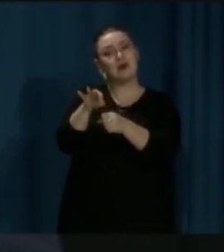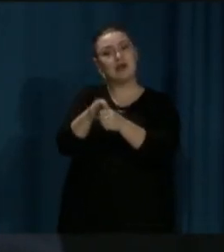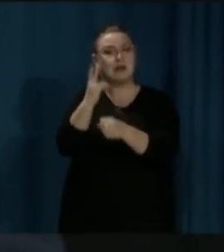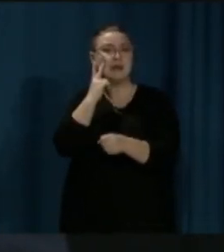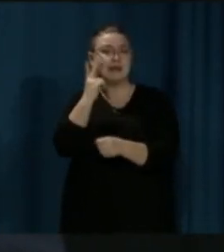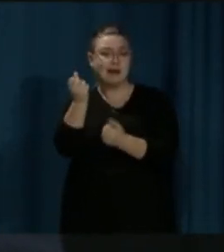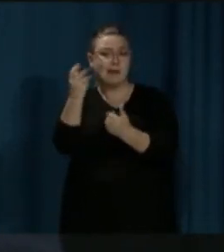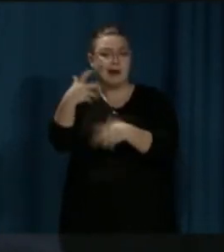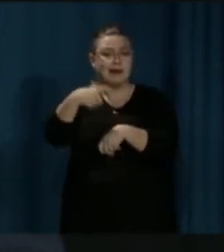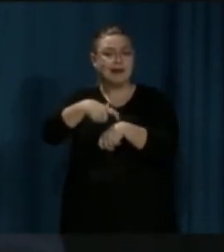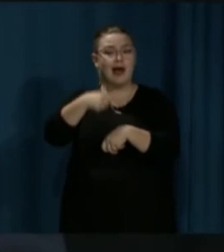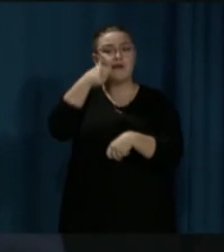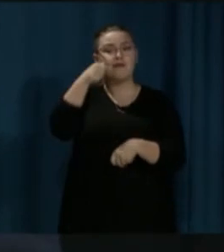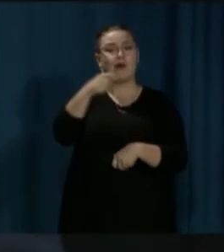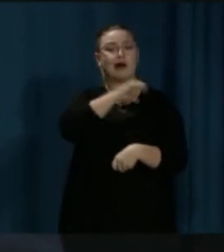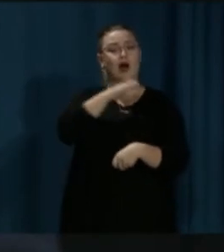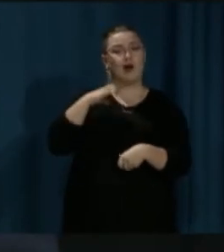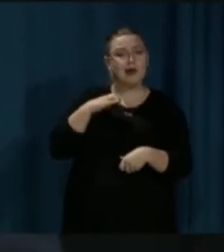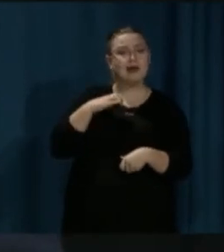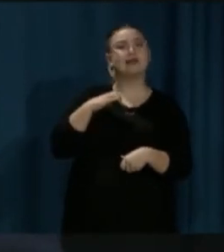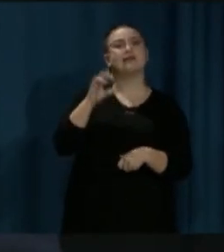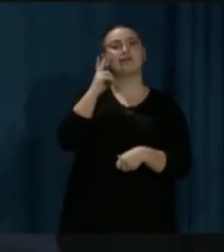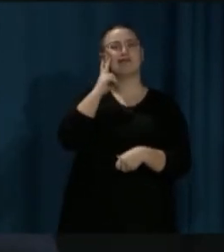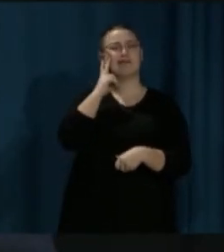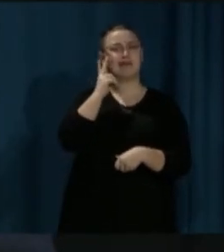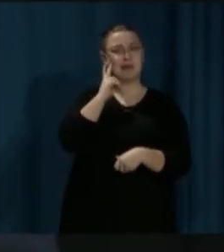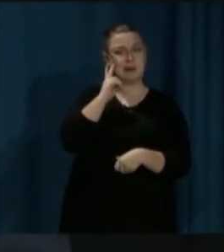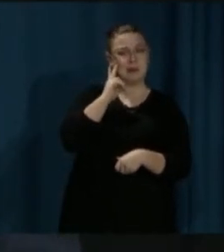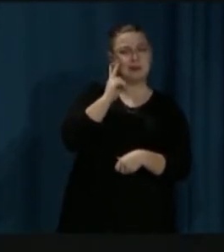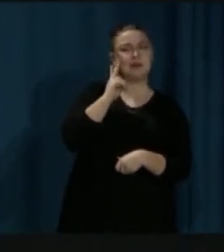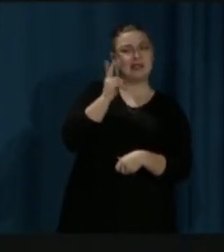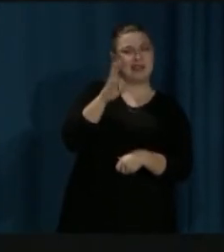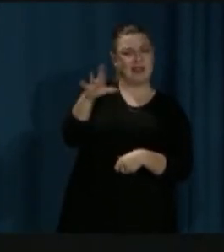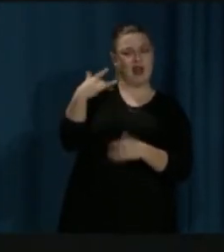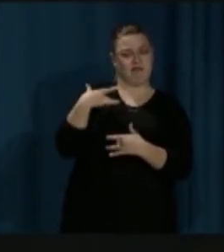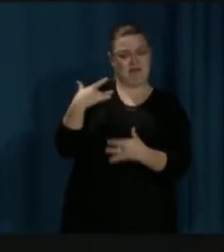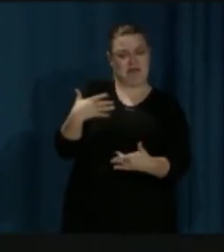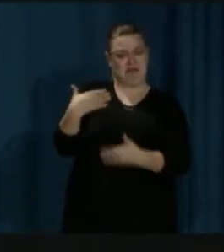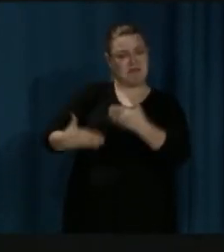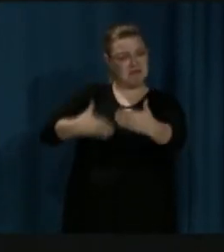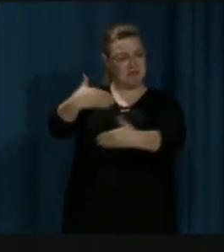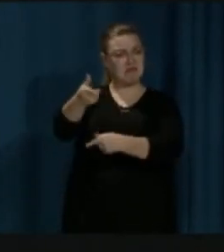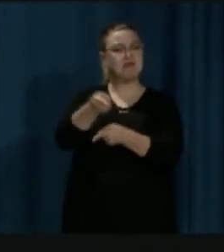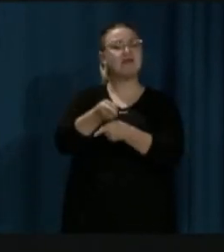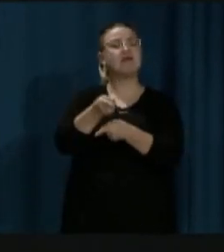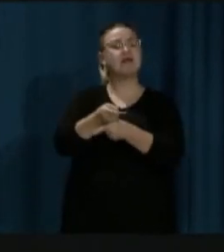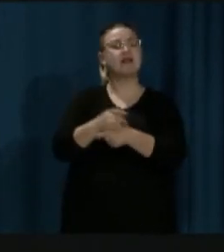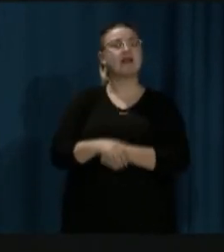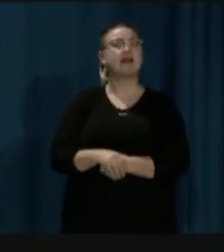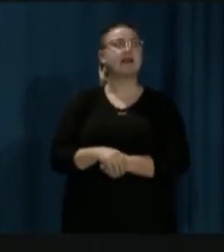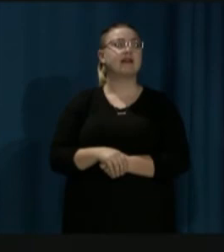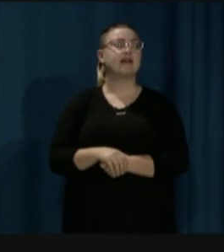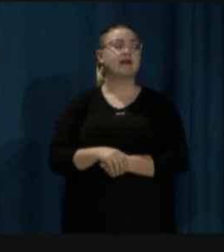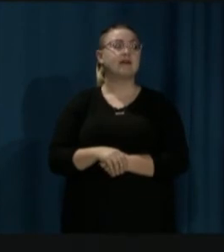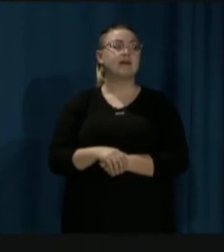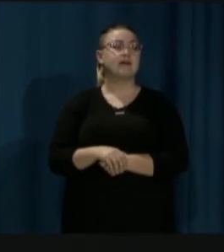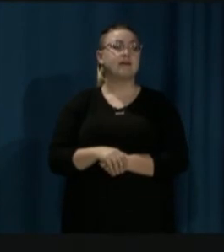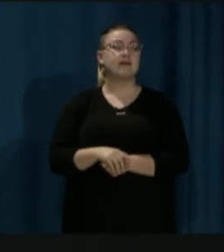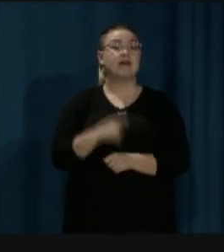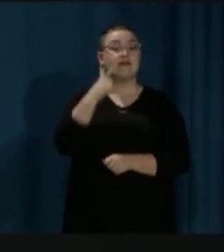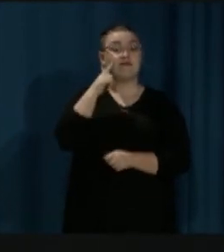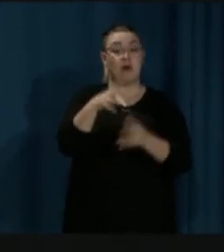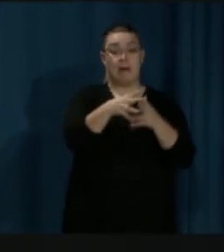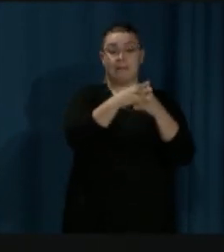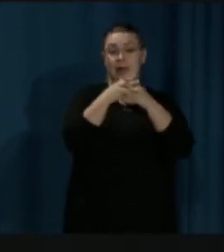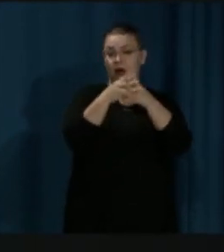my congressperson in Ohio or something like that, where you could have. Right, and it really only, I think we don't see it a lot in the United